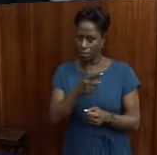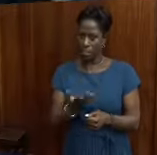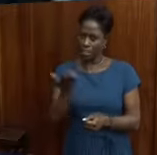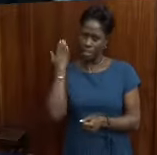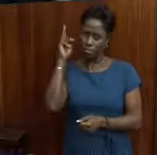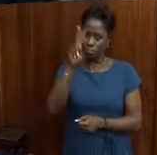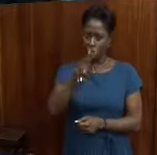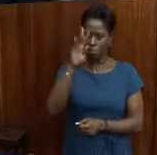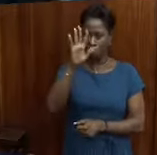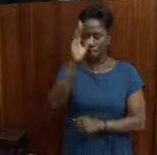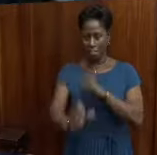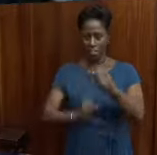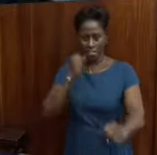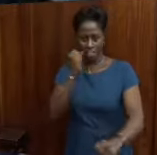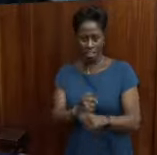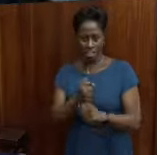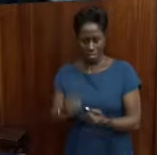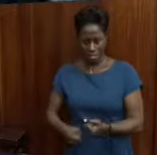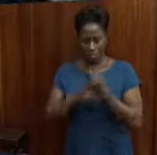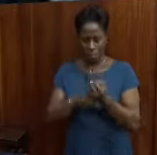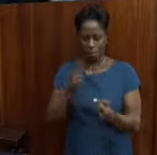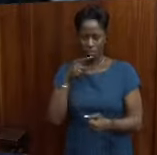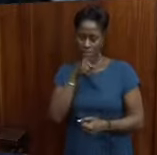25 years.